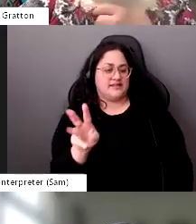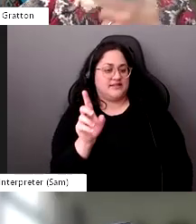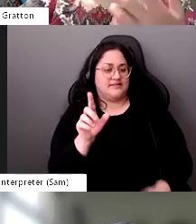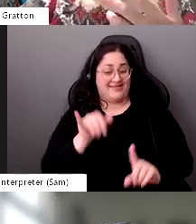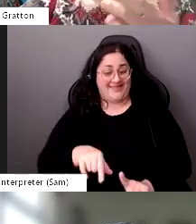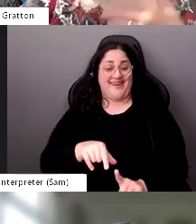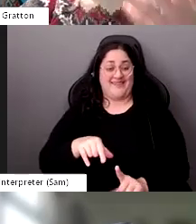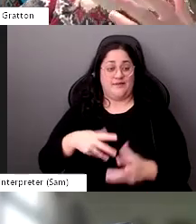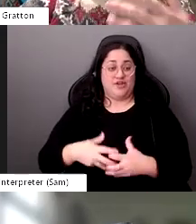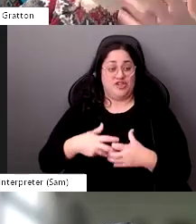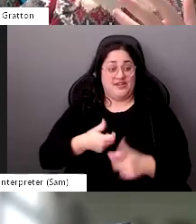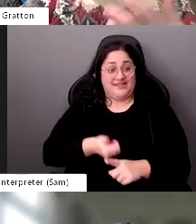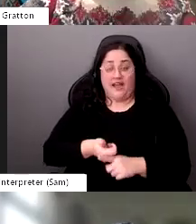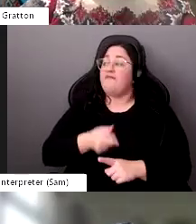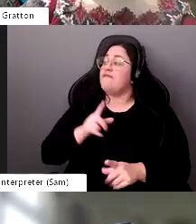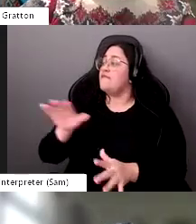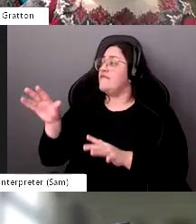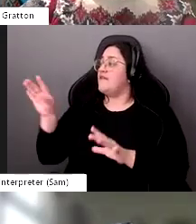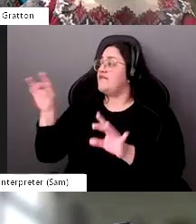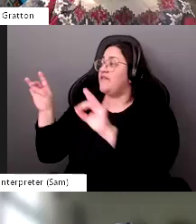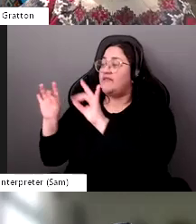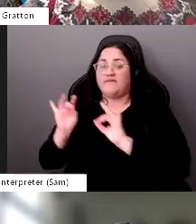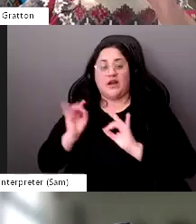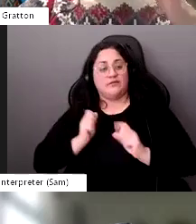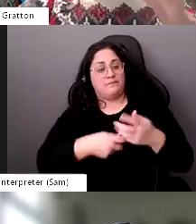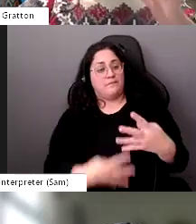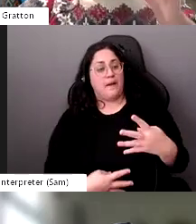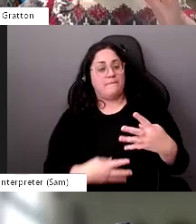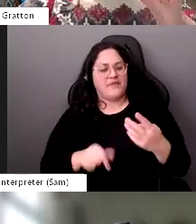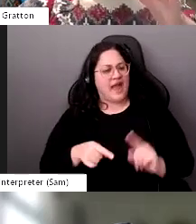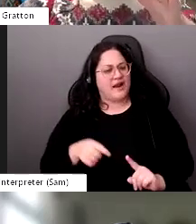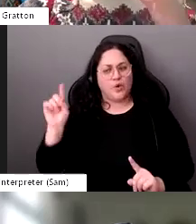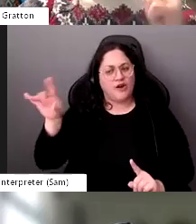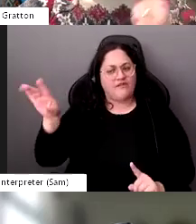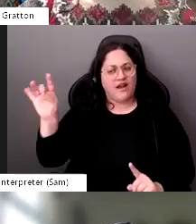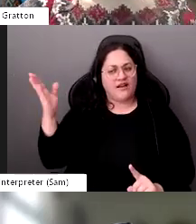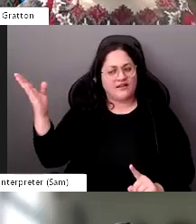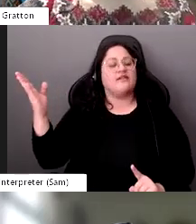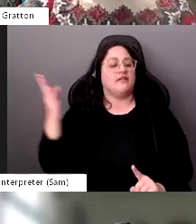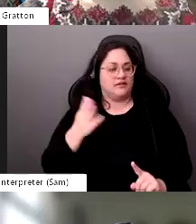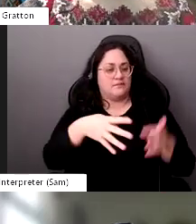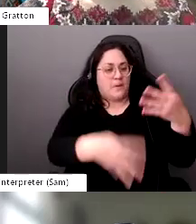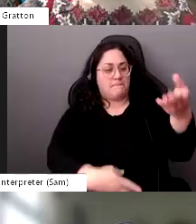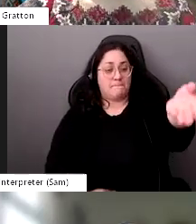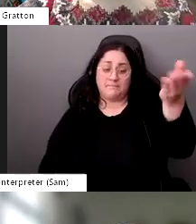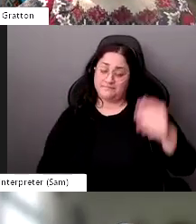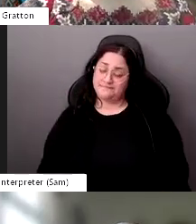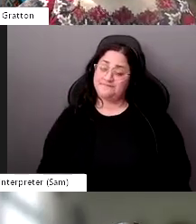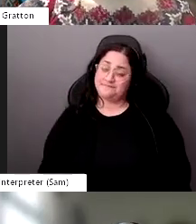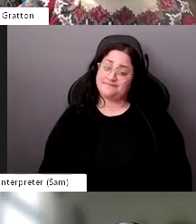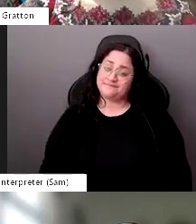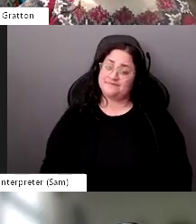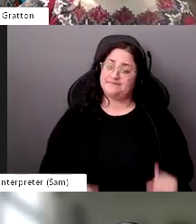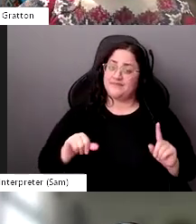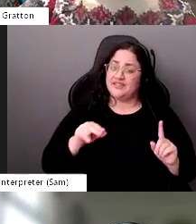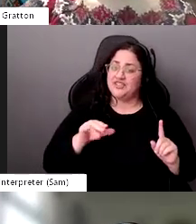CDC. If you wanted to, you could ask it for Canadian sources or whatever. So I would say Sorry, I just want to sort of interrupt Phil, but